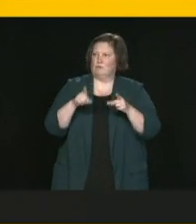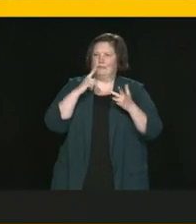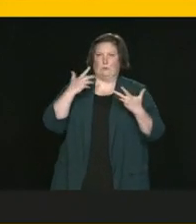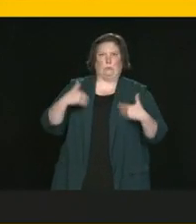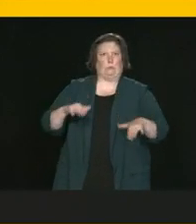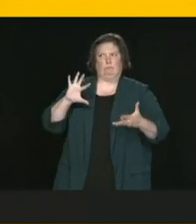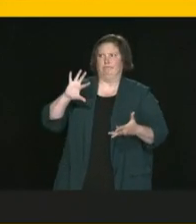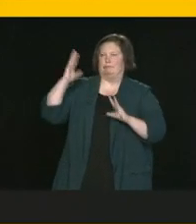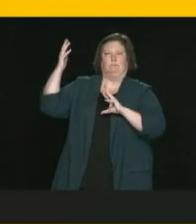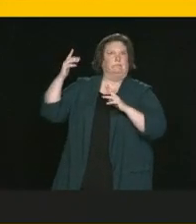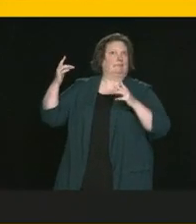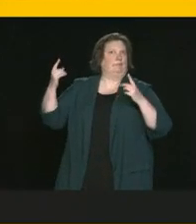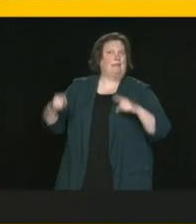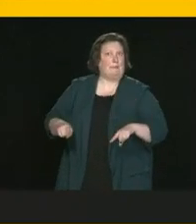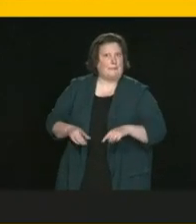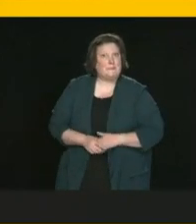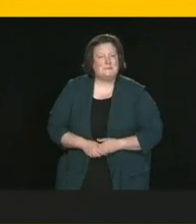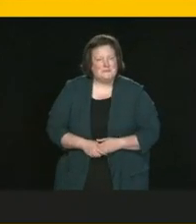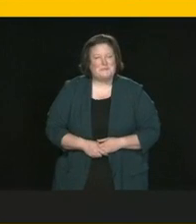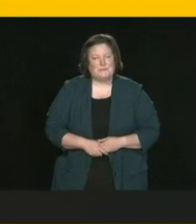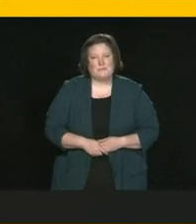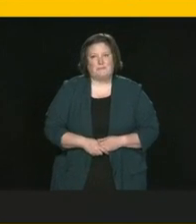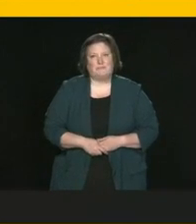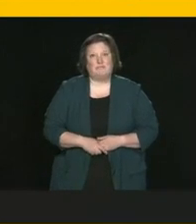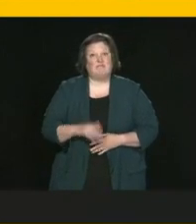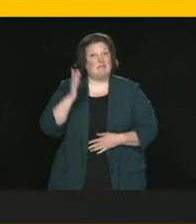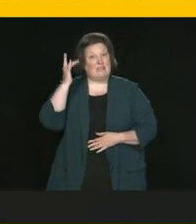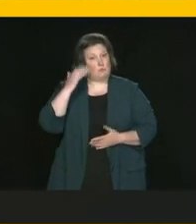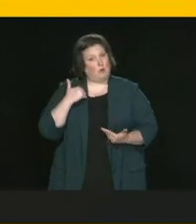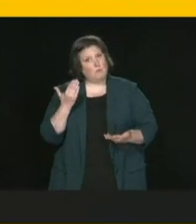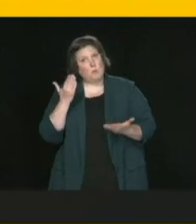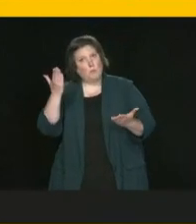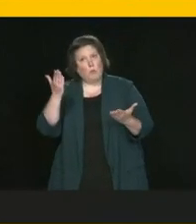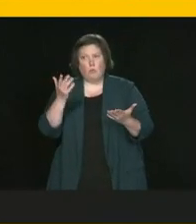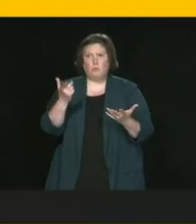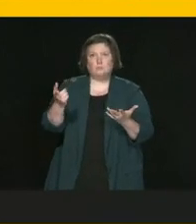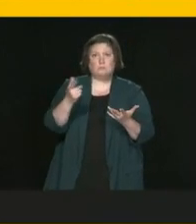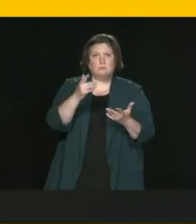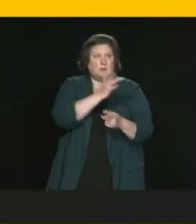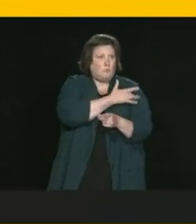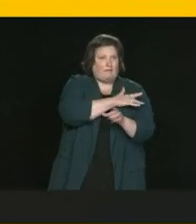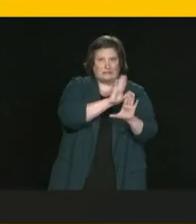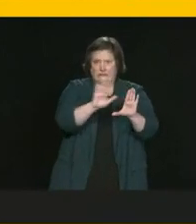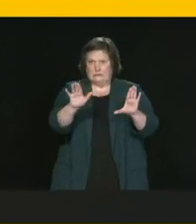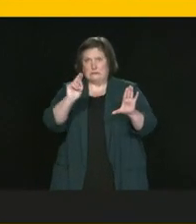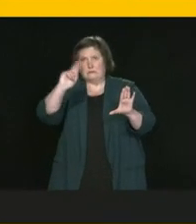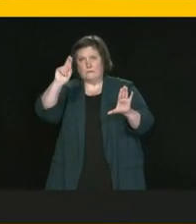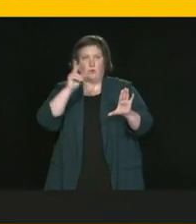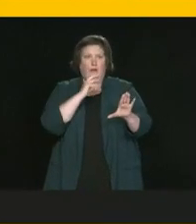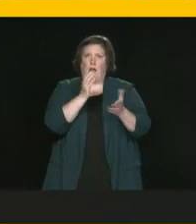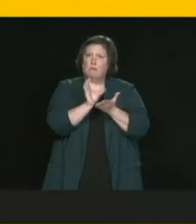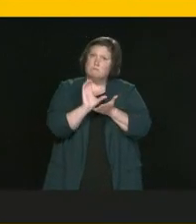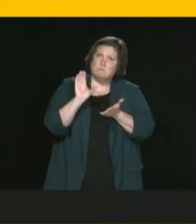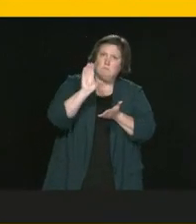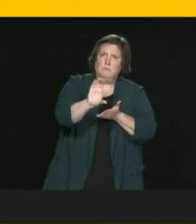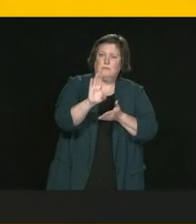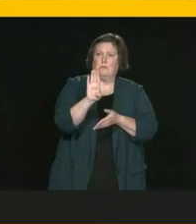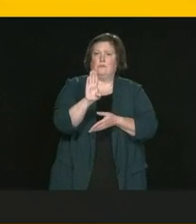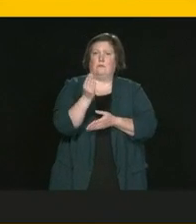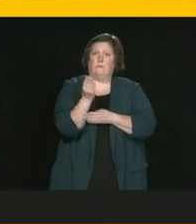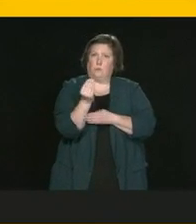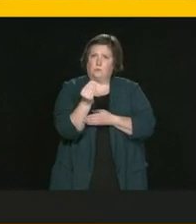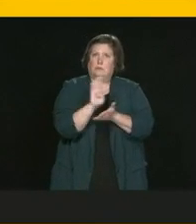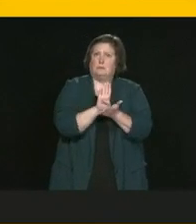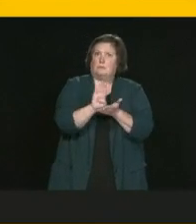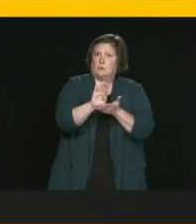reasons why I proposed to give the provinces and territories some $14 billion so that you have the childcare services that